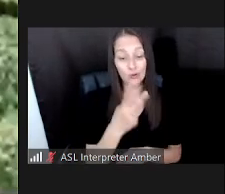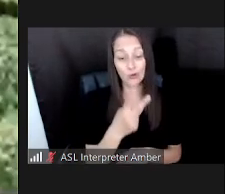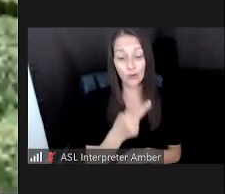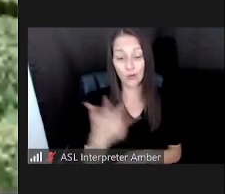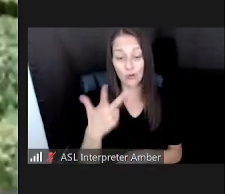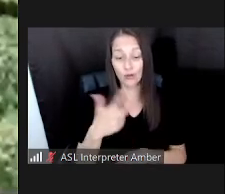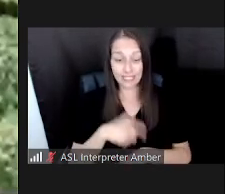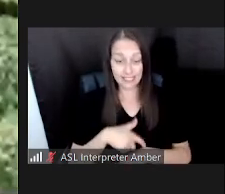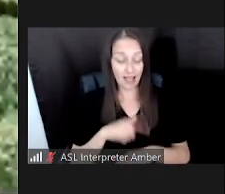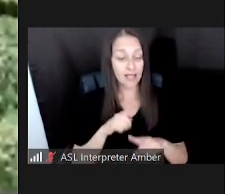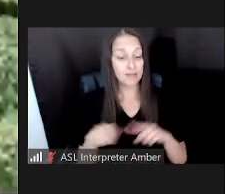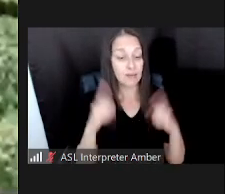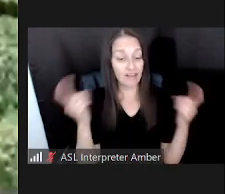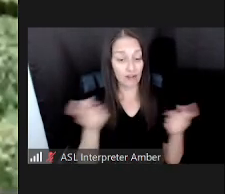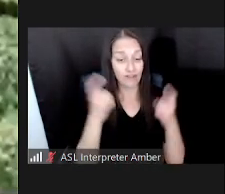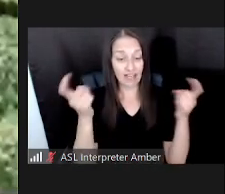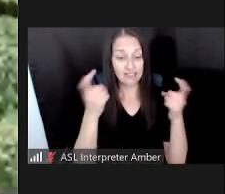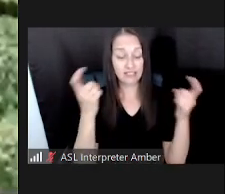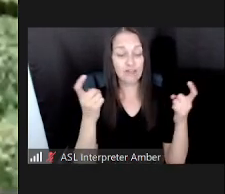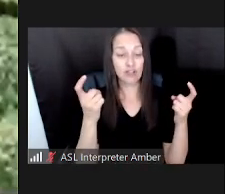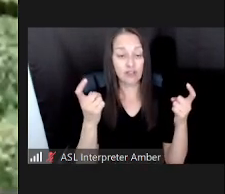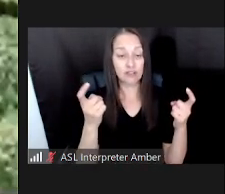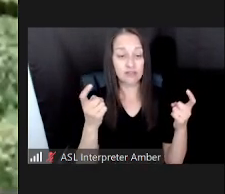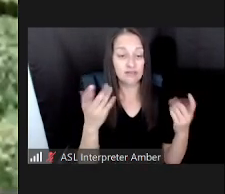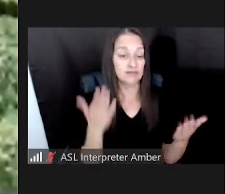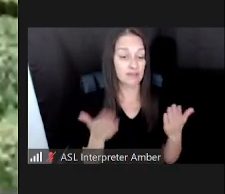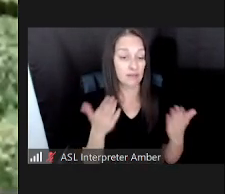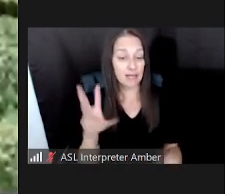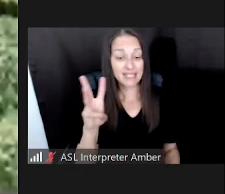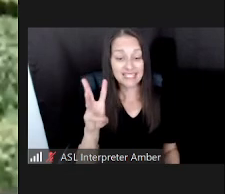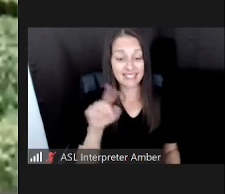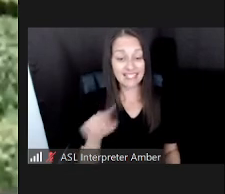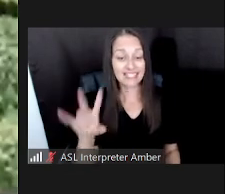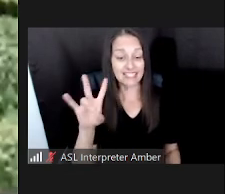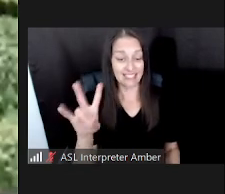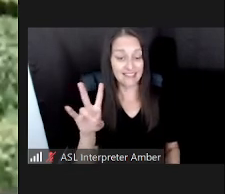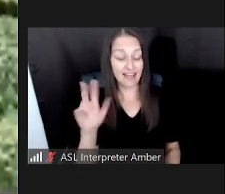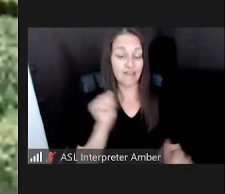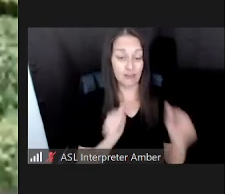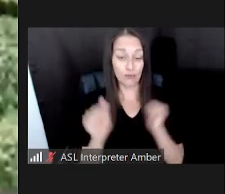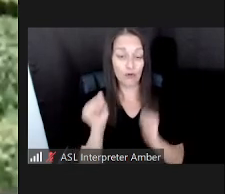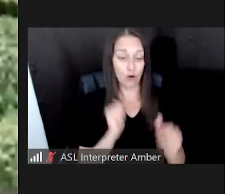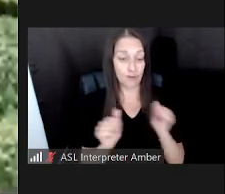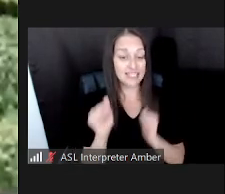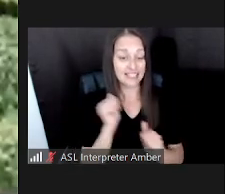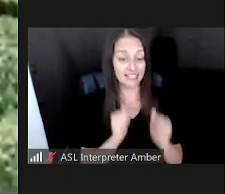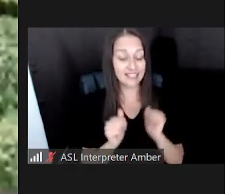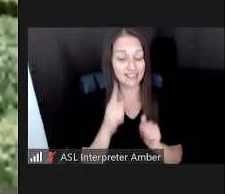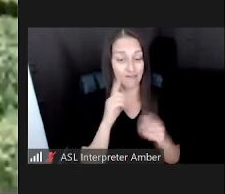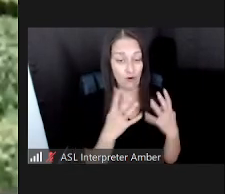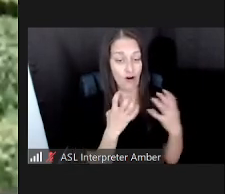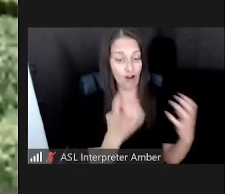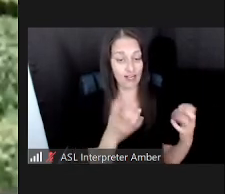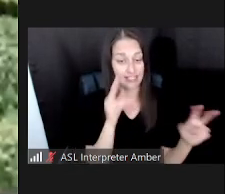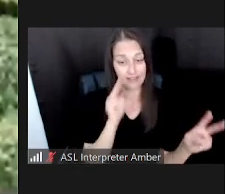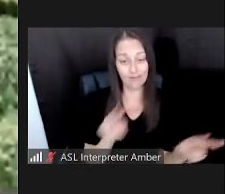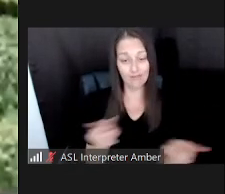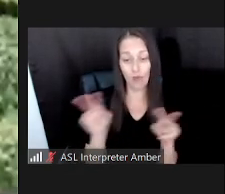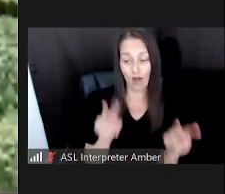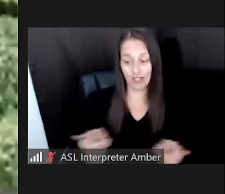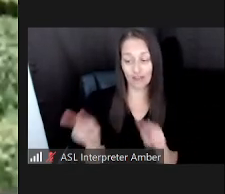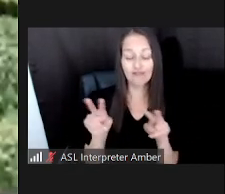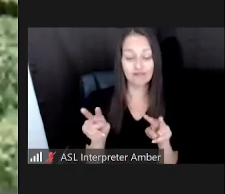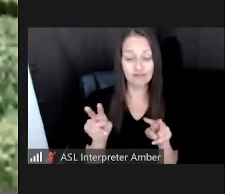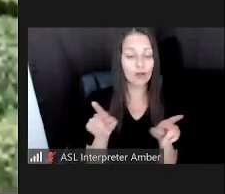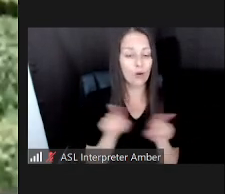like Jacob's Pillow, you know, we're given sometimes 6 to 7 performance opportunities for audiences to engage and see the work. You're also